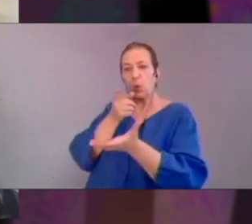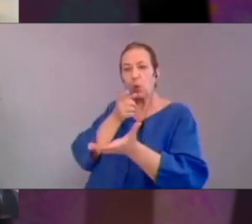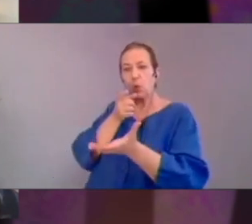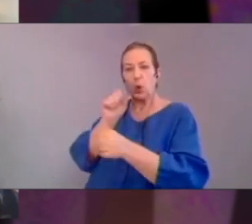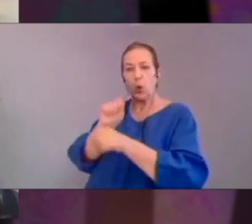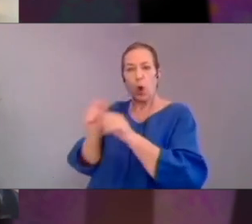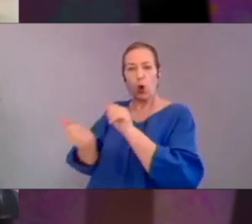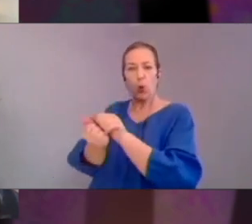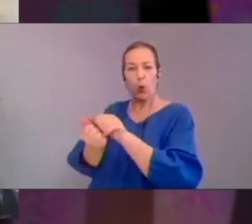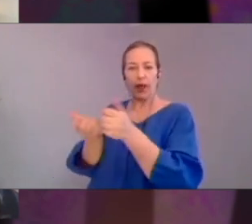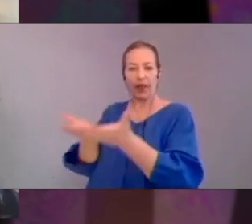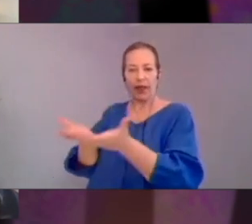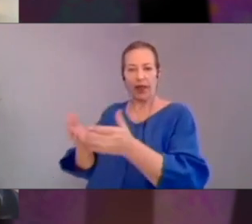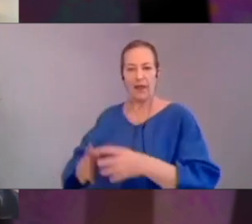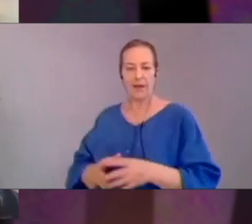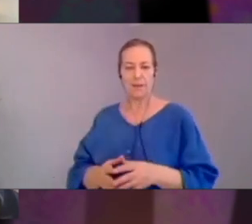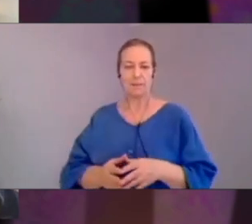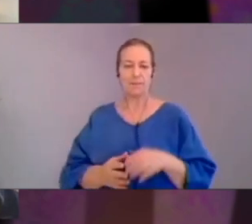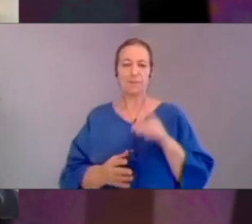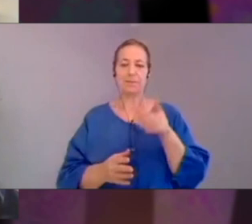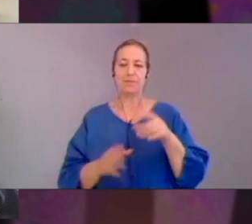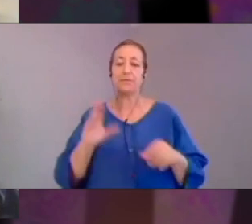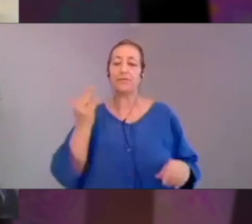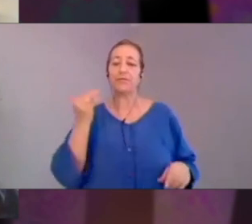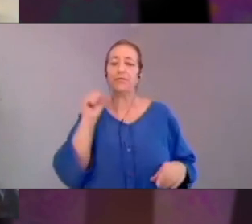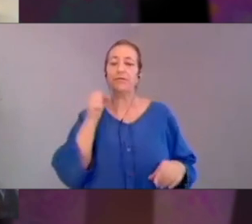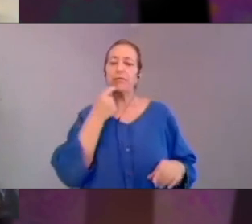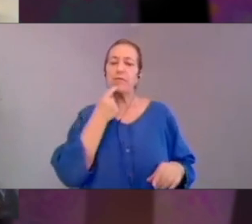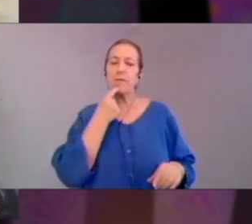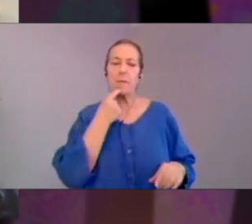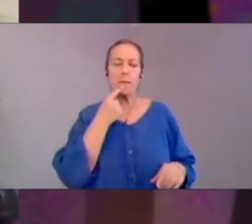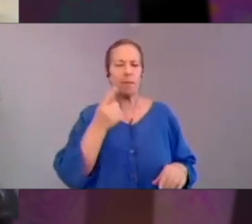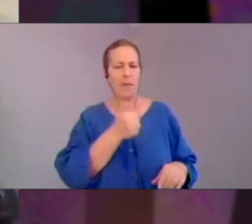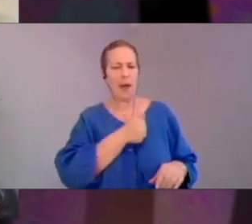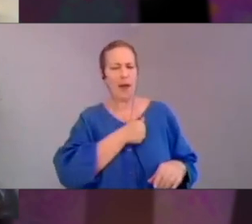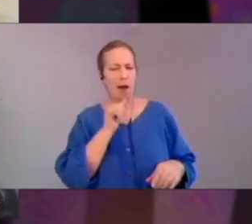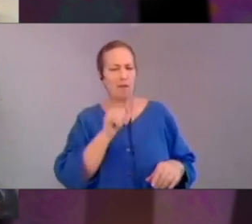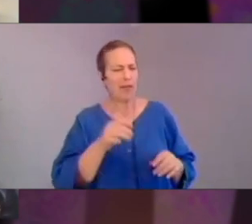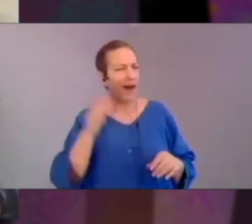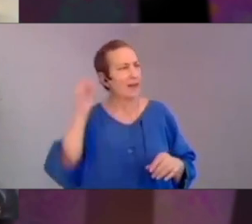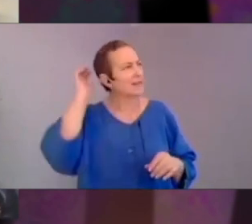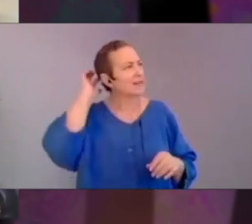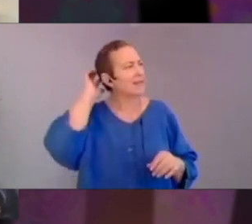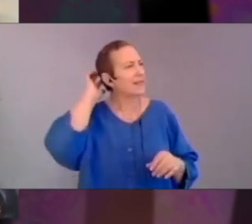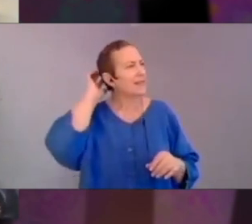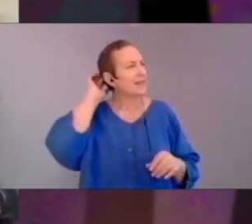I love that because something that we were chatting about as we prepared for this conversation is that,